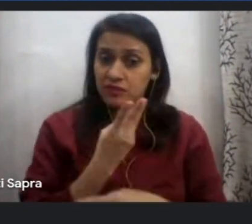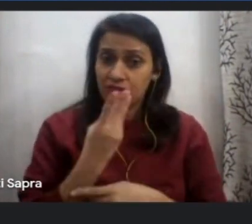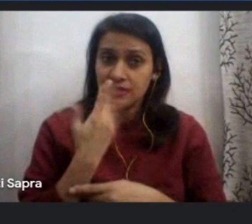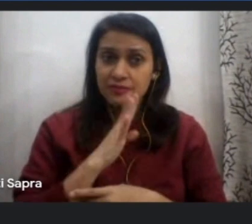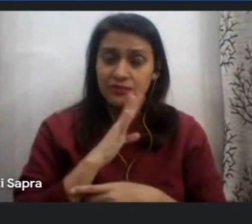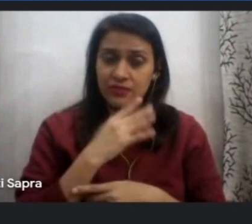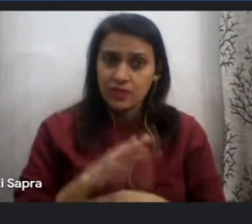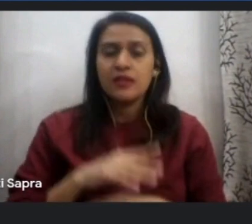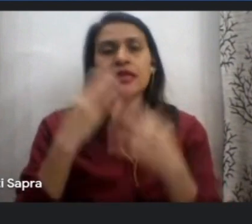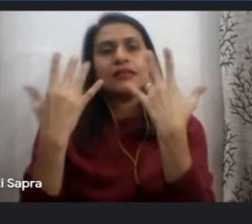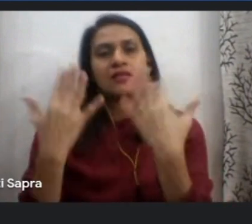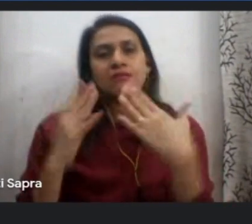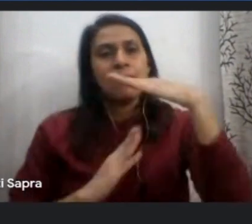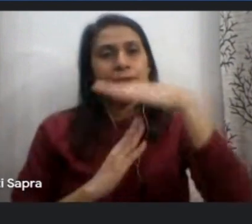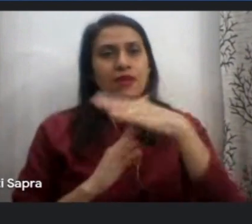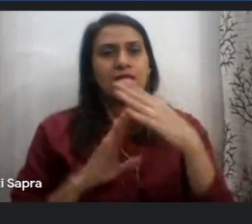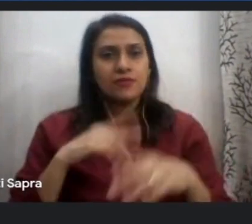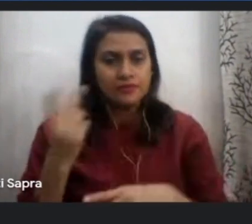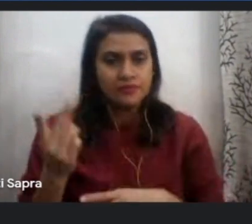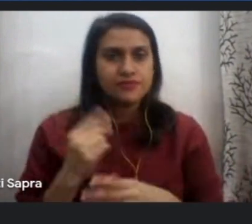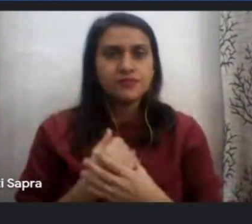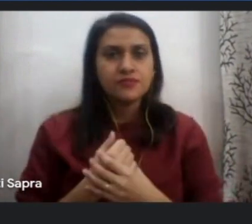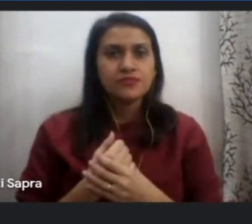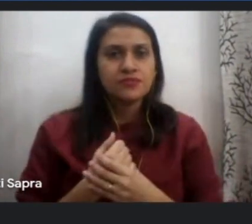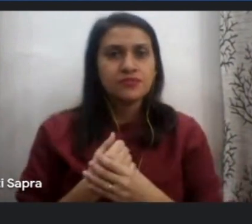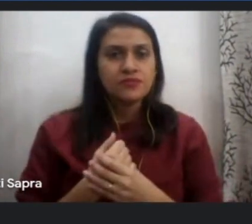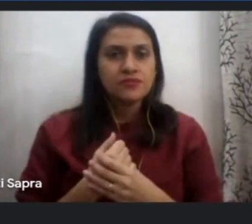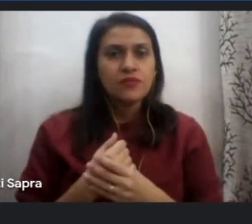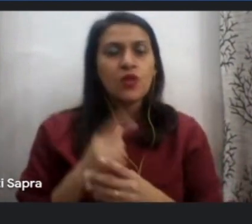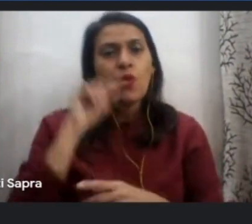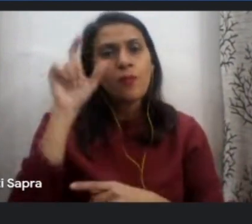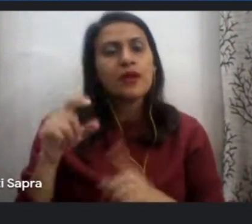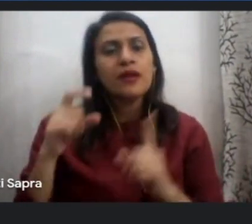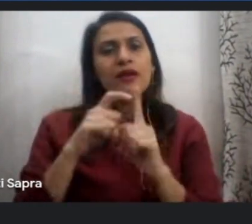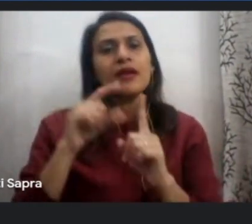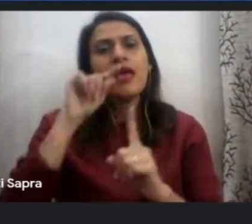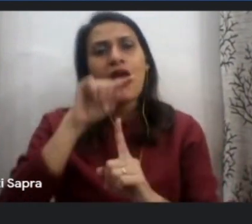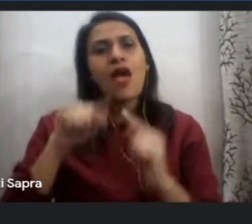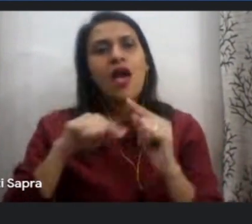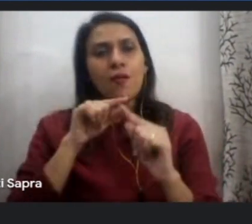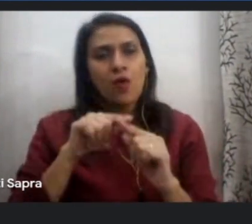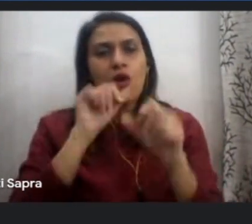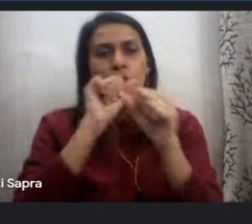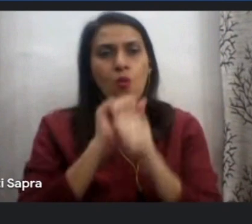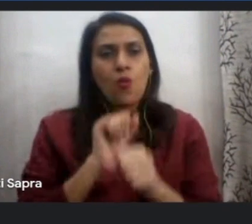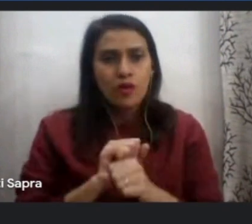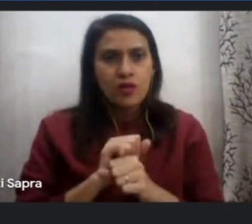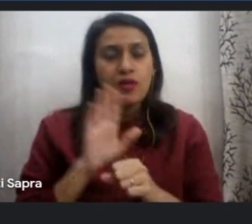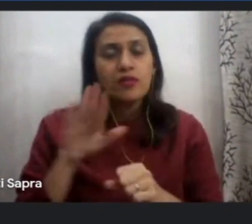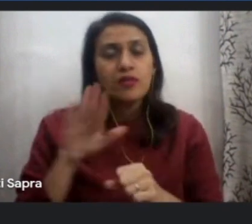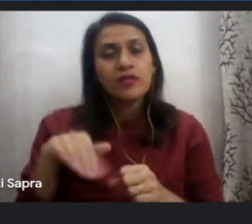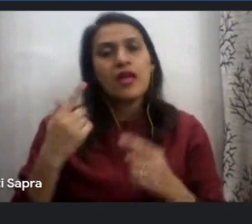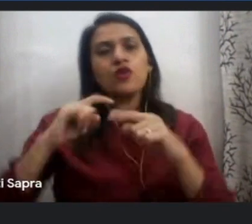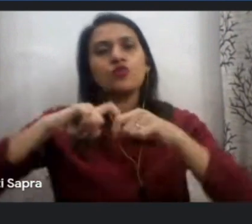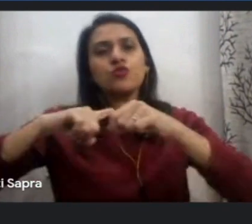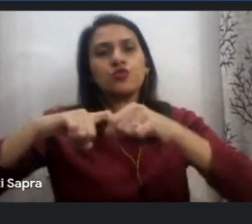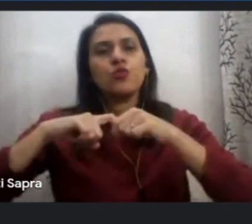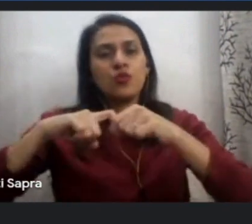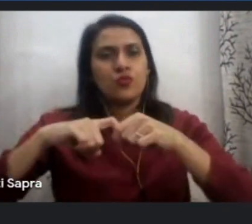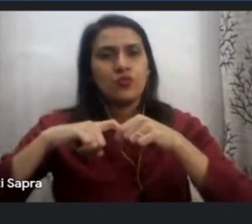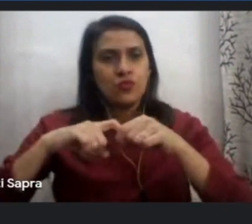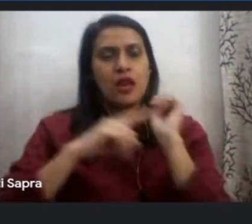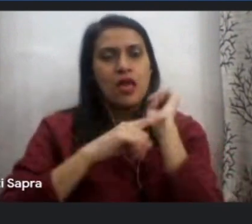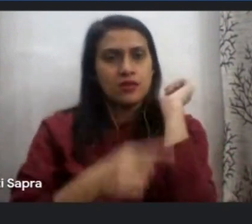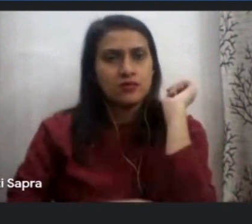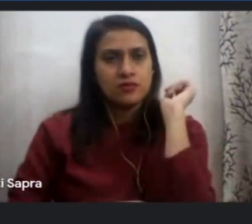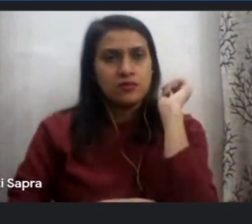have Gopi Venugopal talking about workplace and DI. And then we will have enough time for Q&A. So each